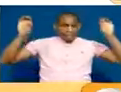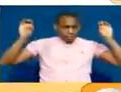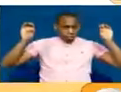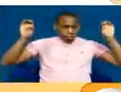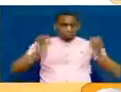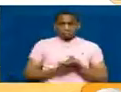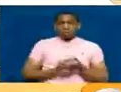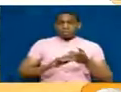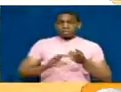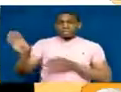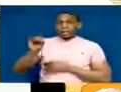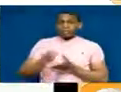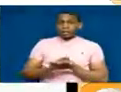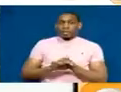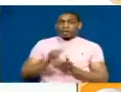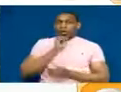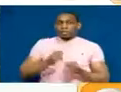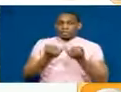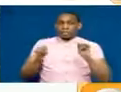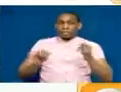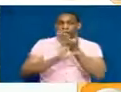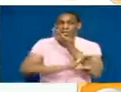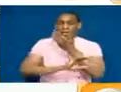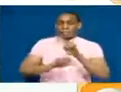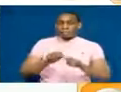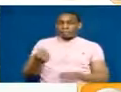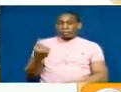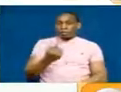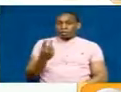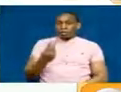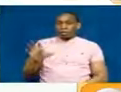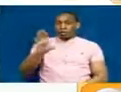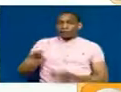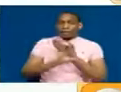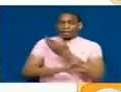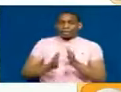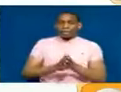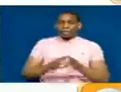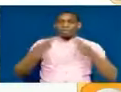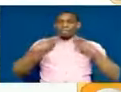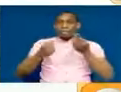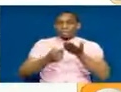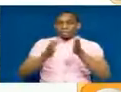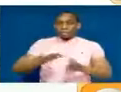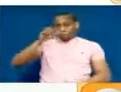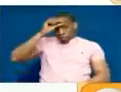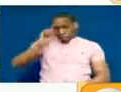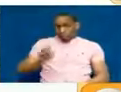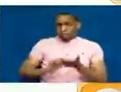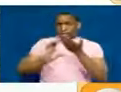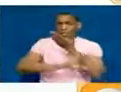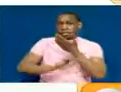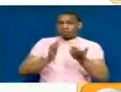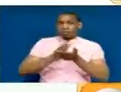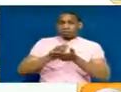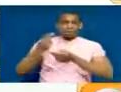Ethiopia is Africa's oldest independent nation and one of only two African countries that were never colonized. The country has made